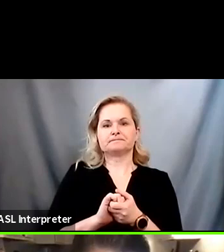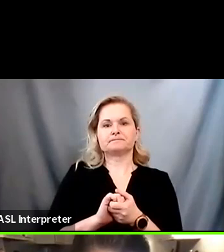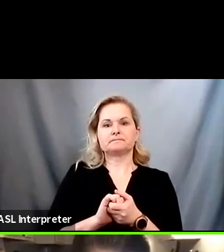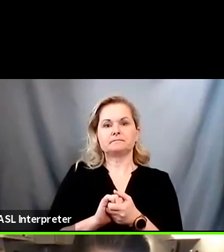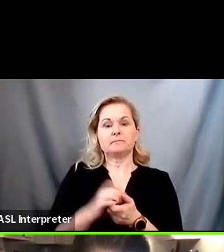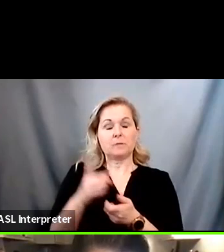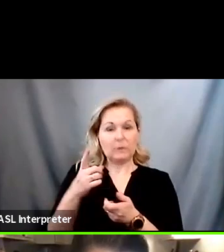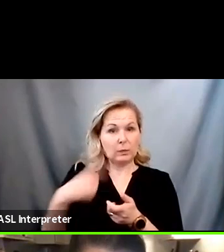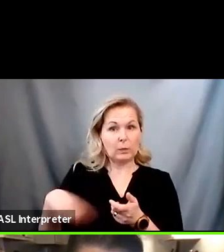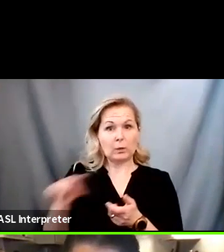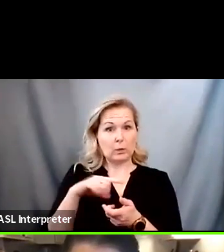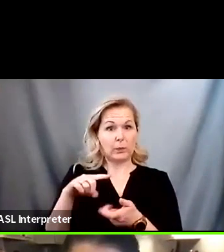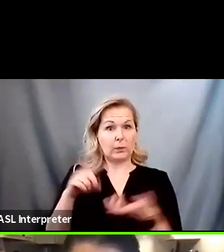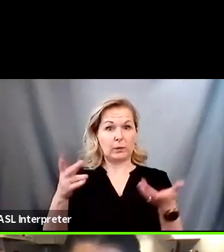we'll use that for any